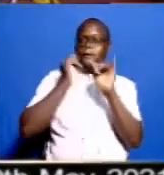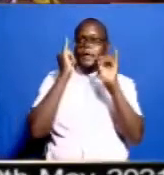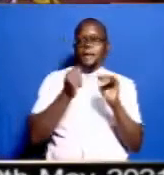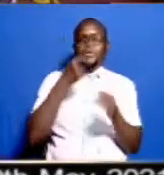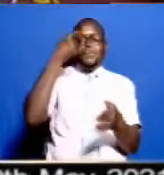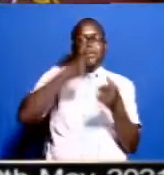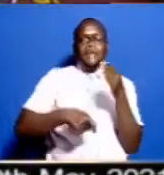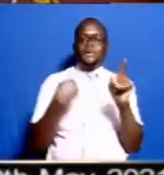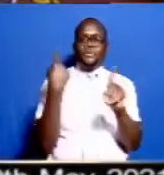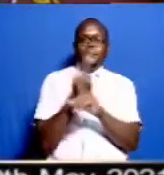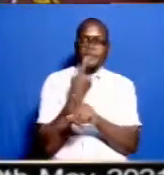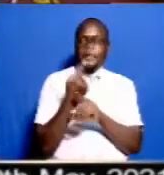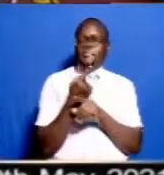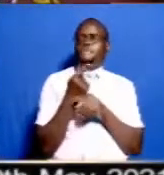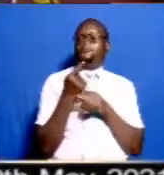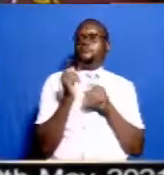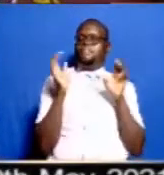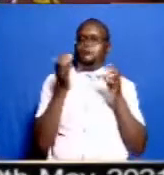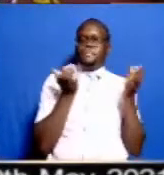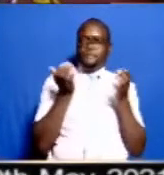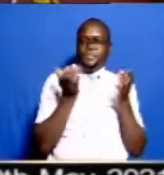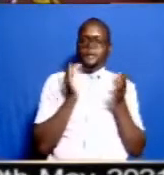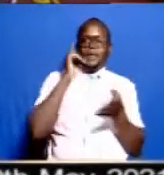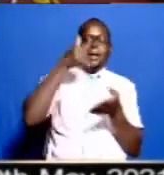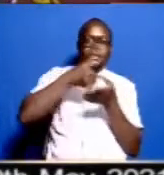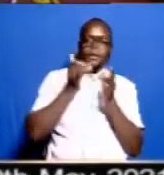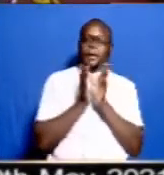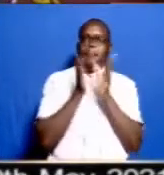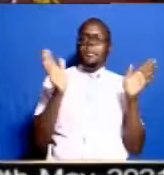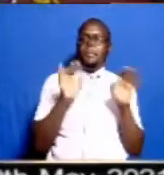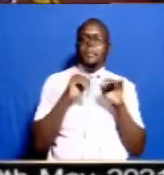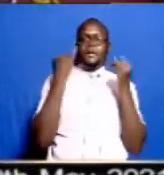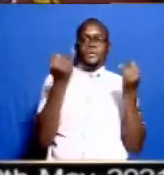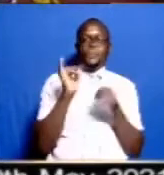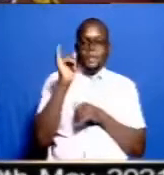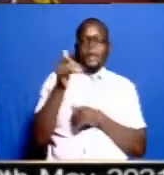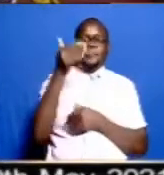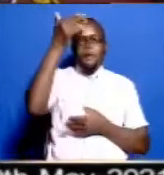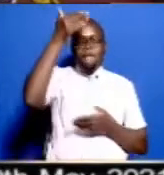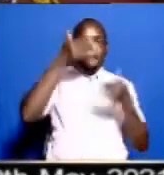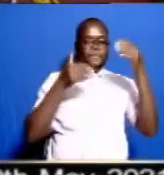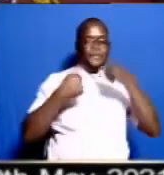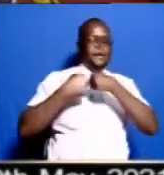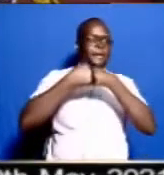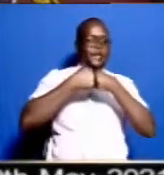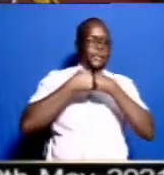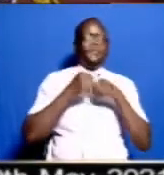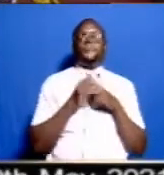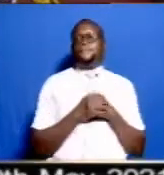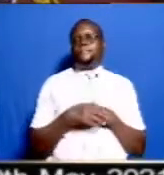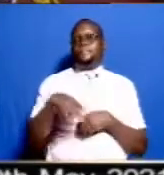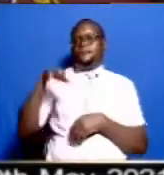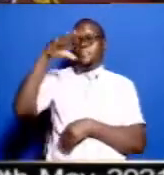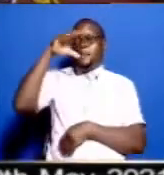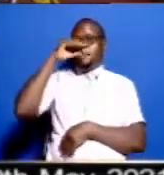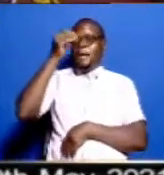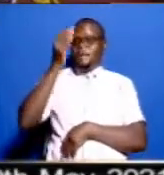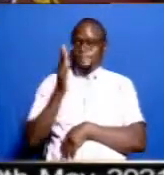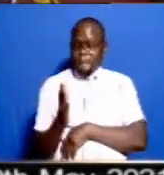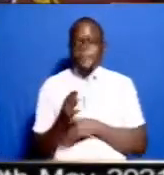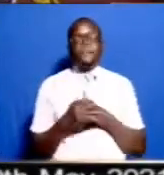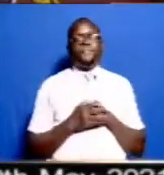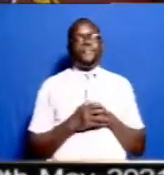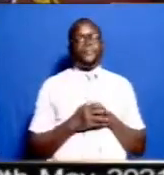several classes of businesses, including public entities that are facing challenges. Madam Speaker,